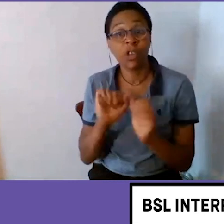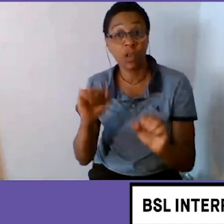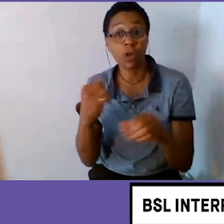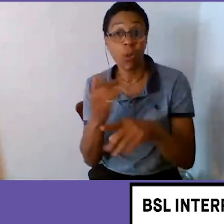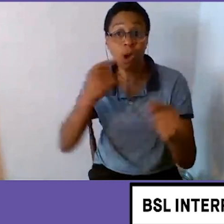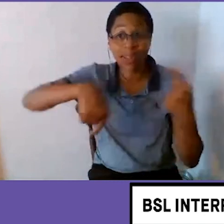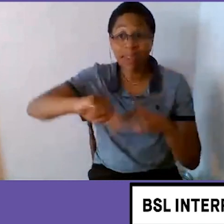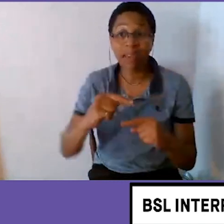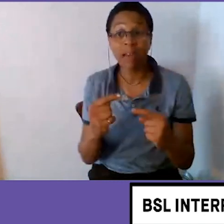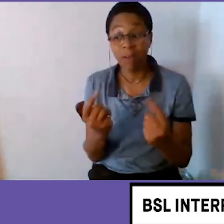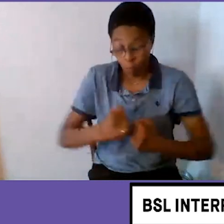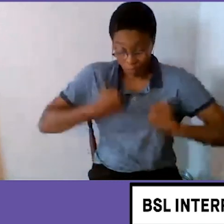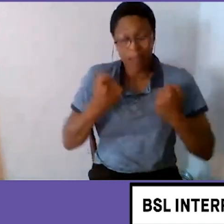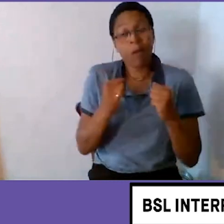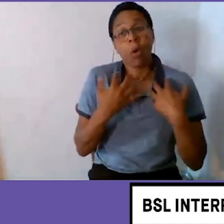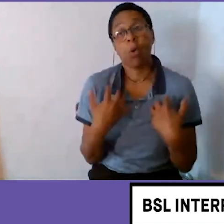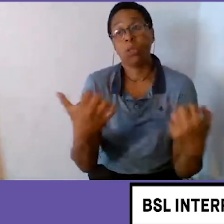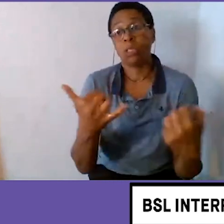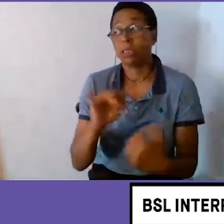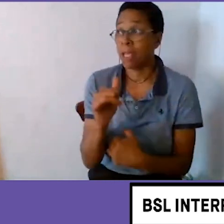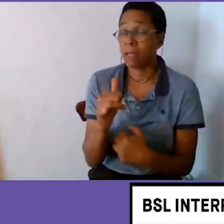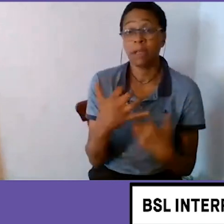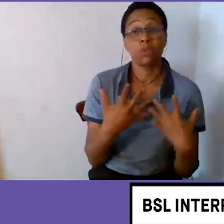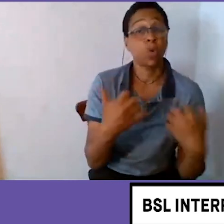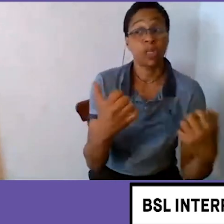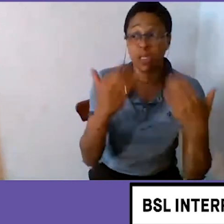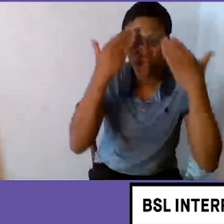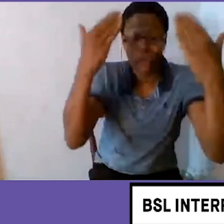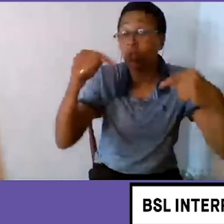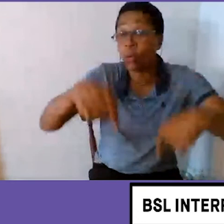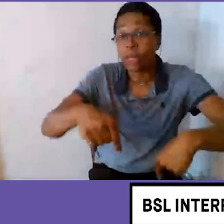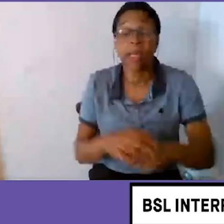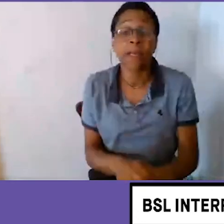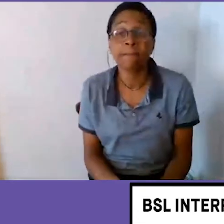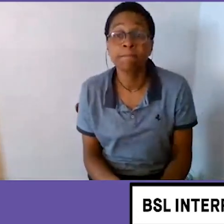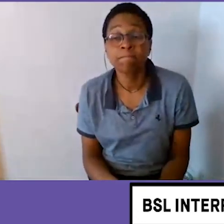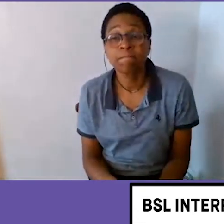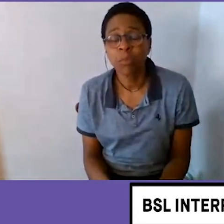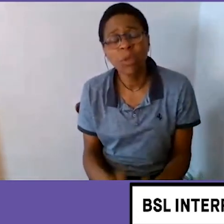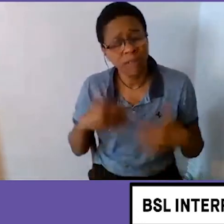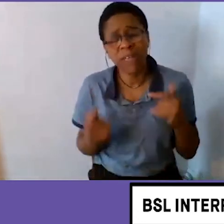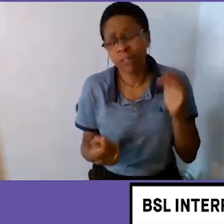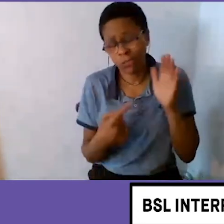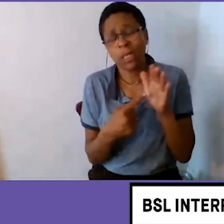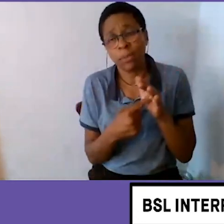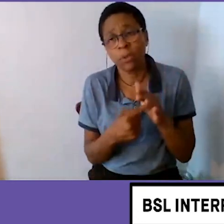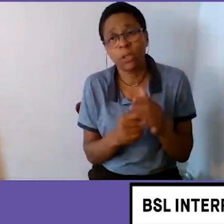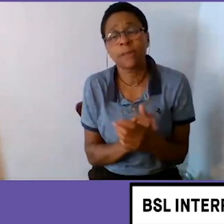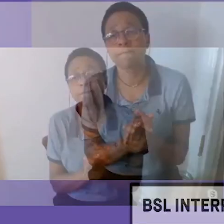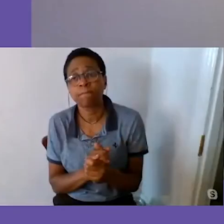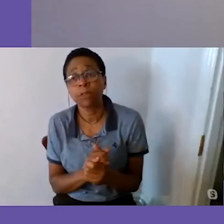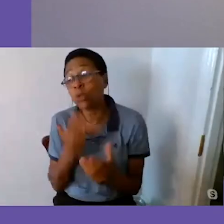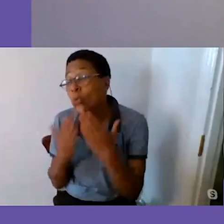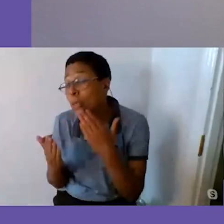that maybe don't know the films are out there or can't find them. So I think it's really important what you're doing. So thank you very